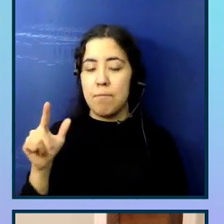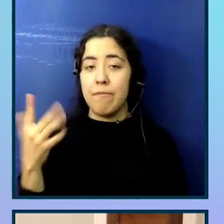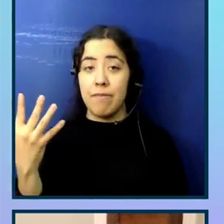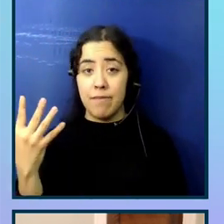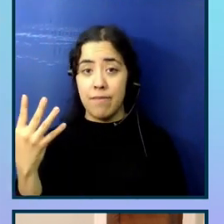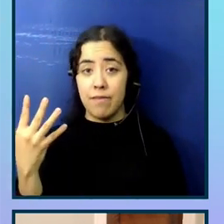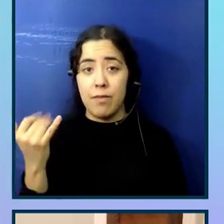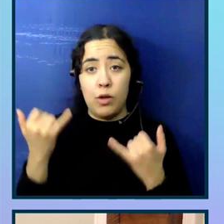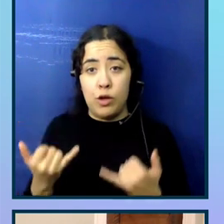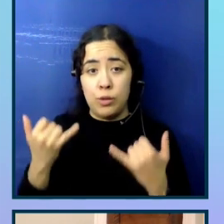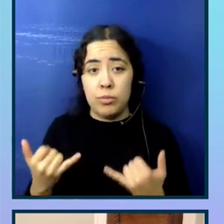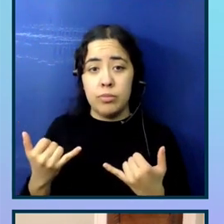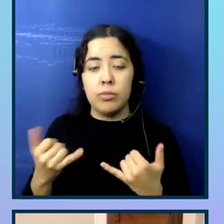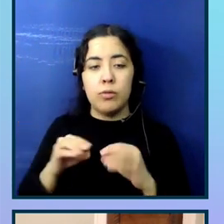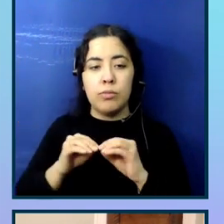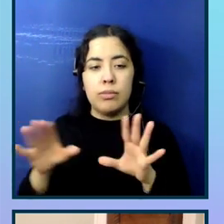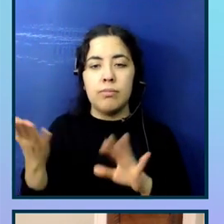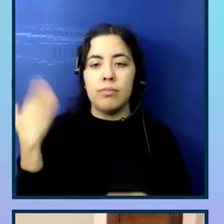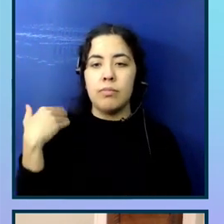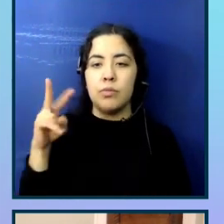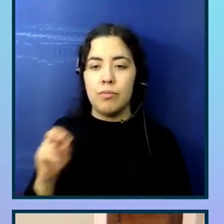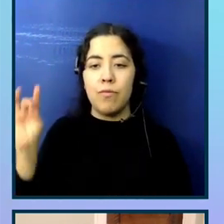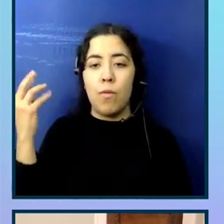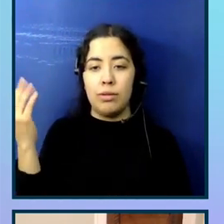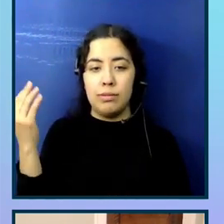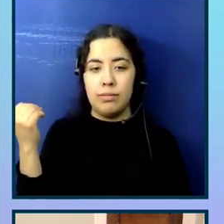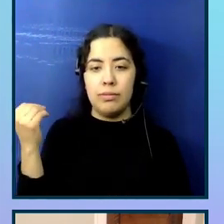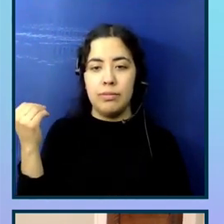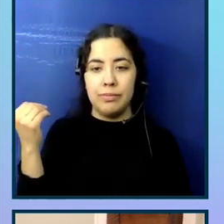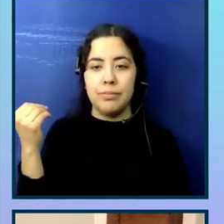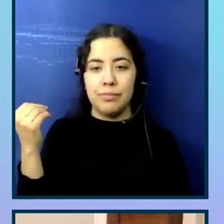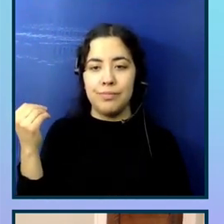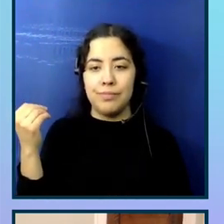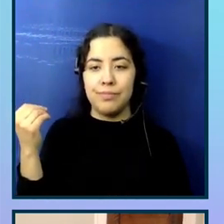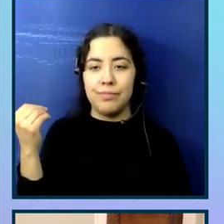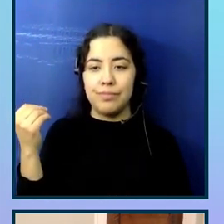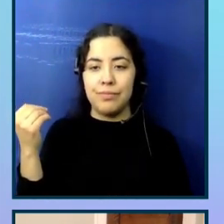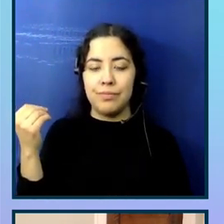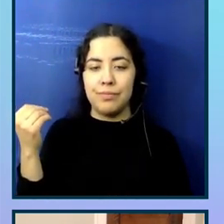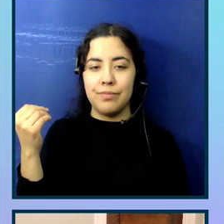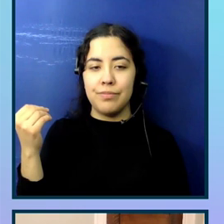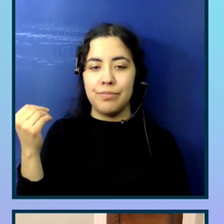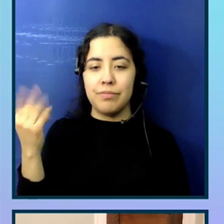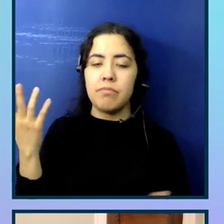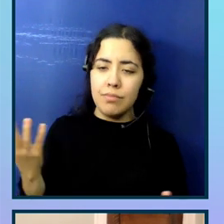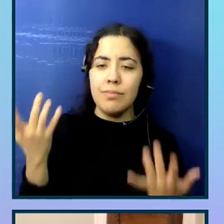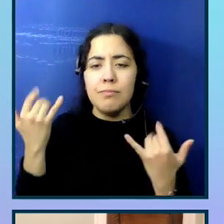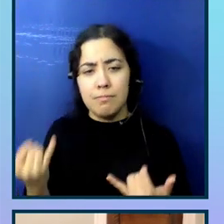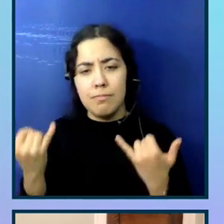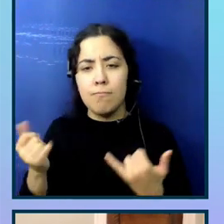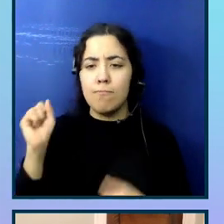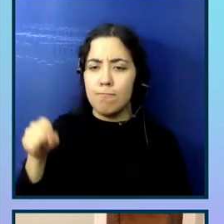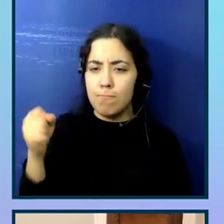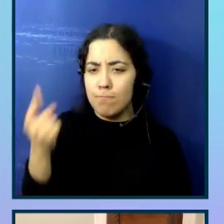HTML5, the current version, was released back in 2014. And yes, nowadays we have all